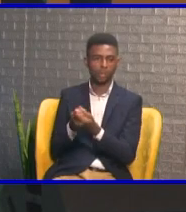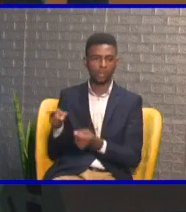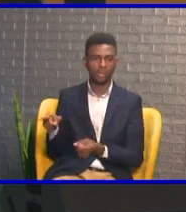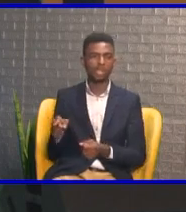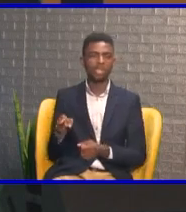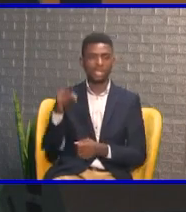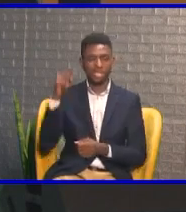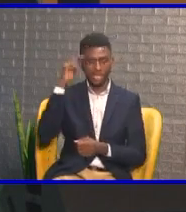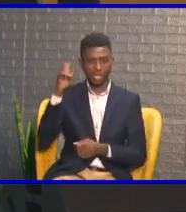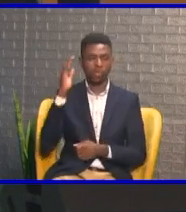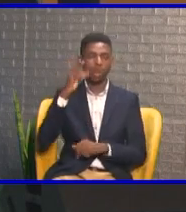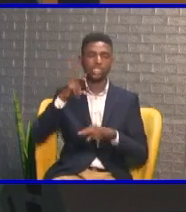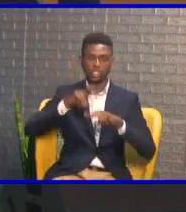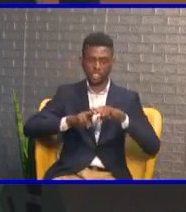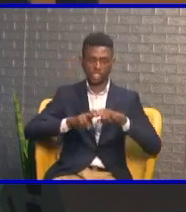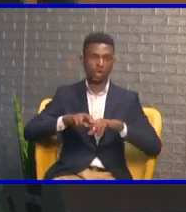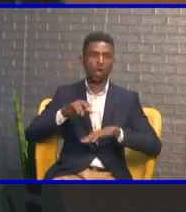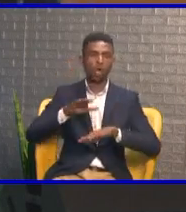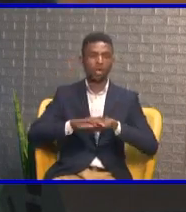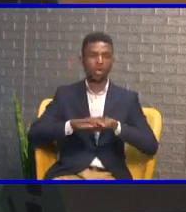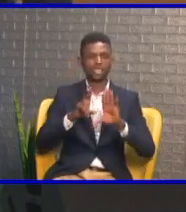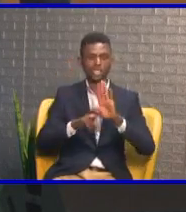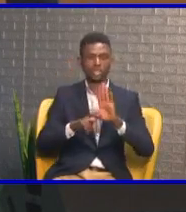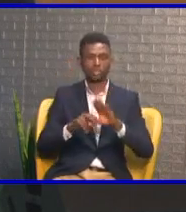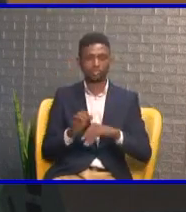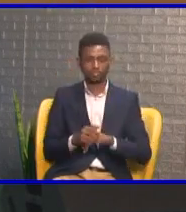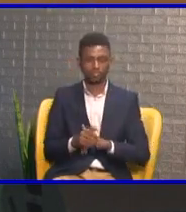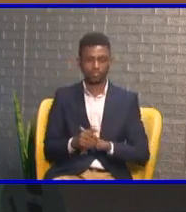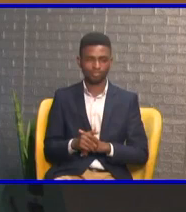to sit on this chair. Go ahead, sit.